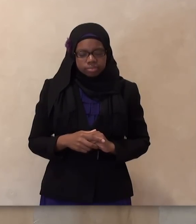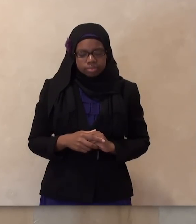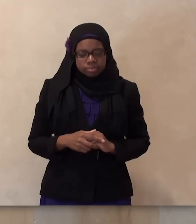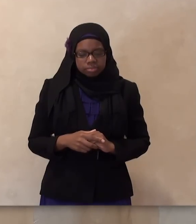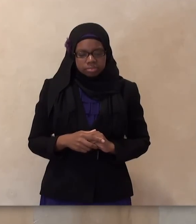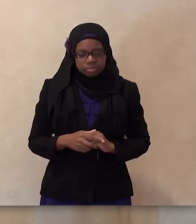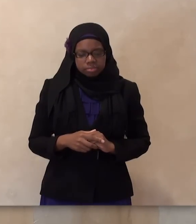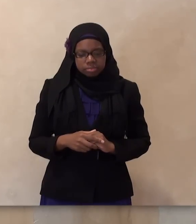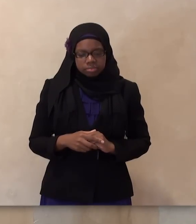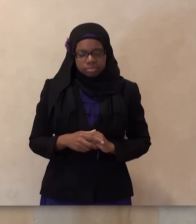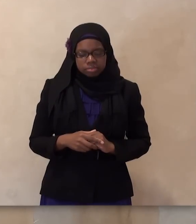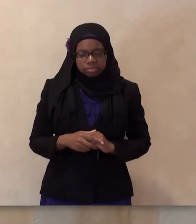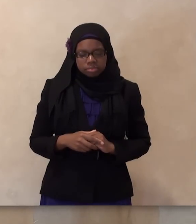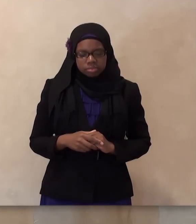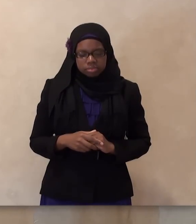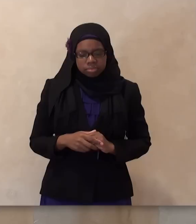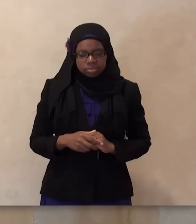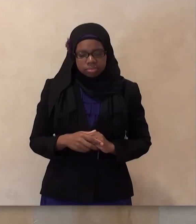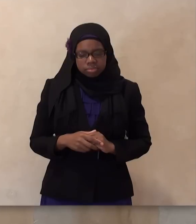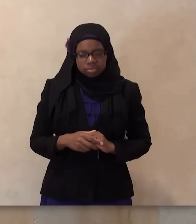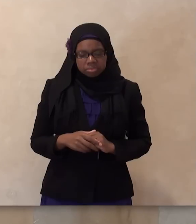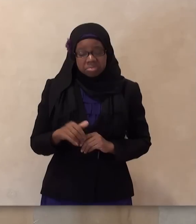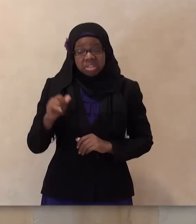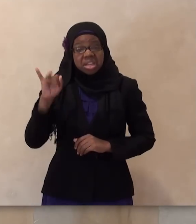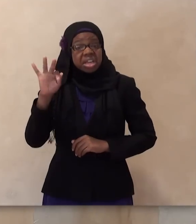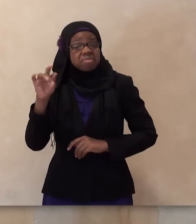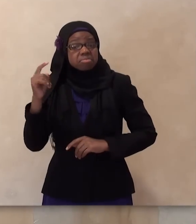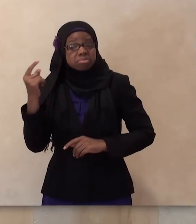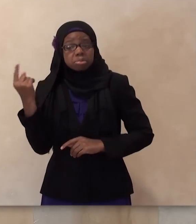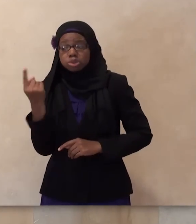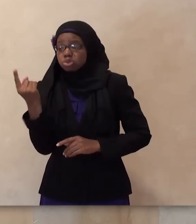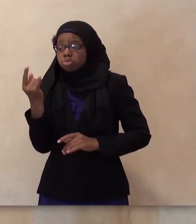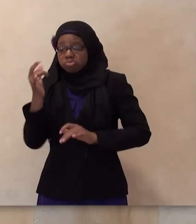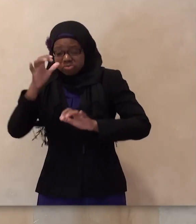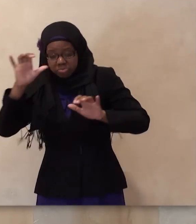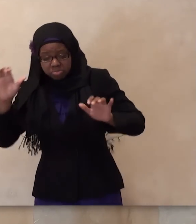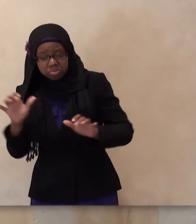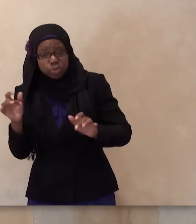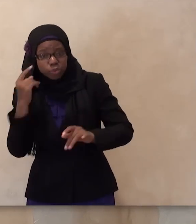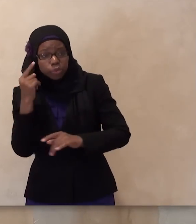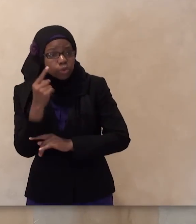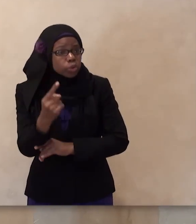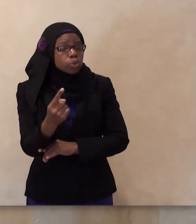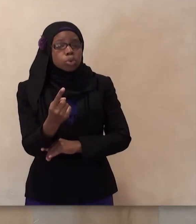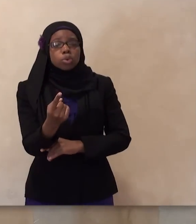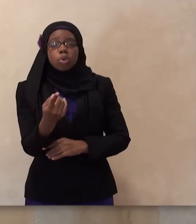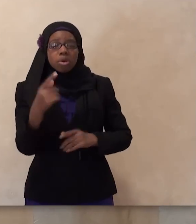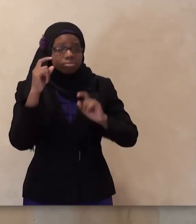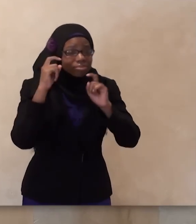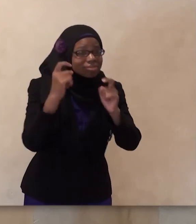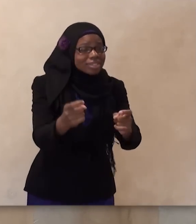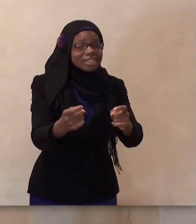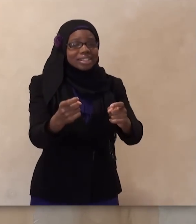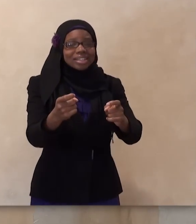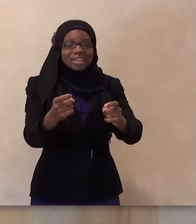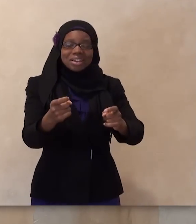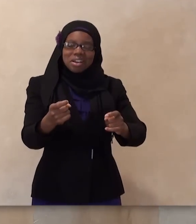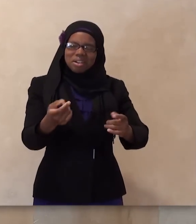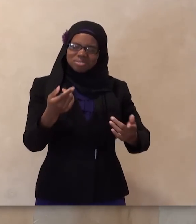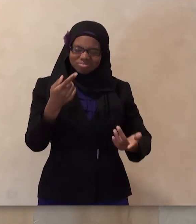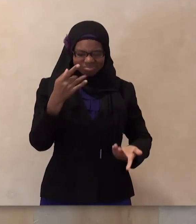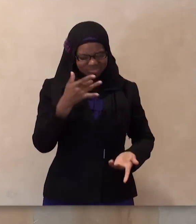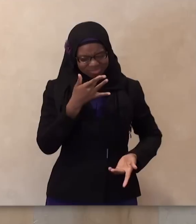to you, he has given something as a gift to you, he has presented something to you, or he has done a favor to